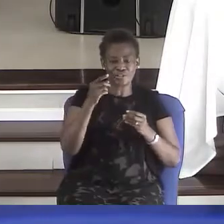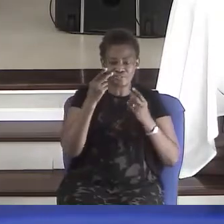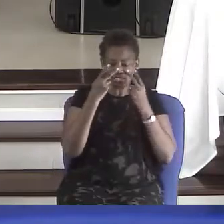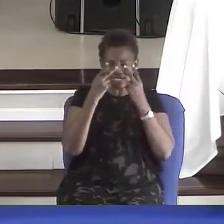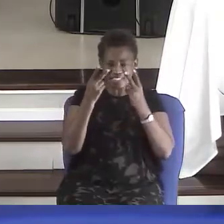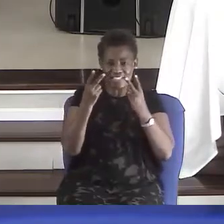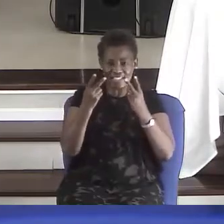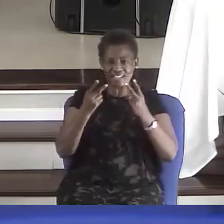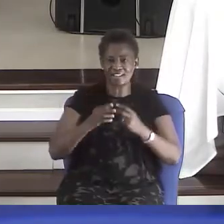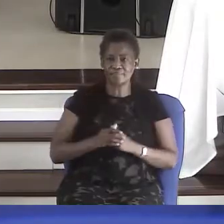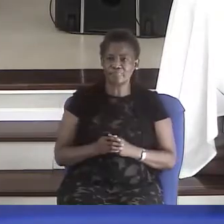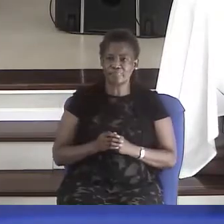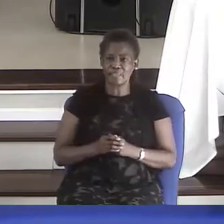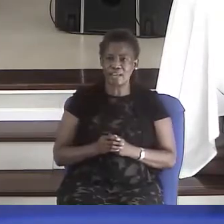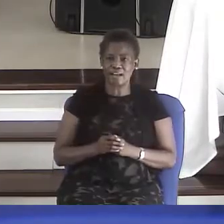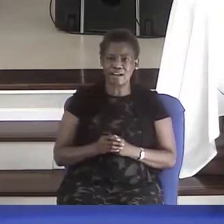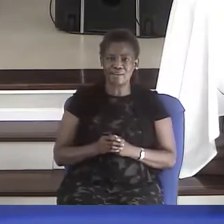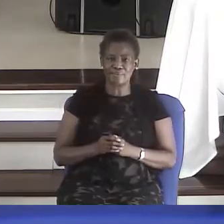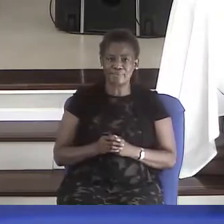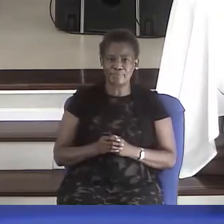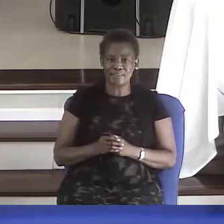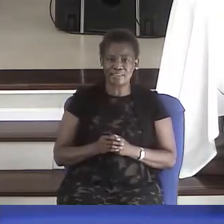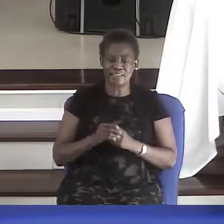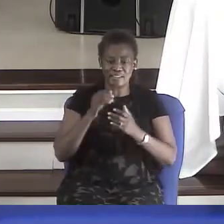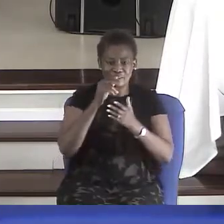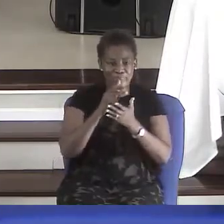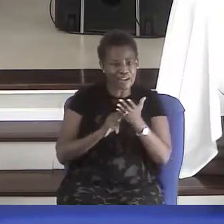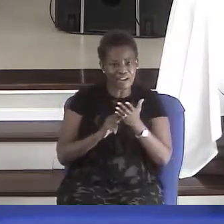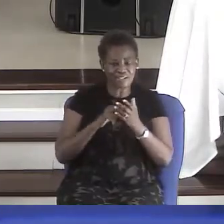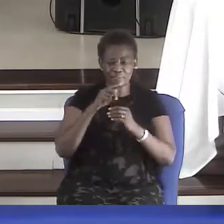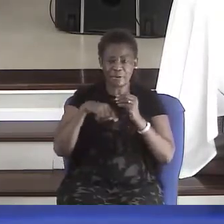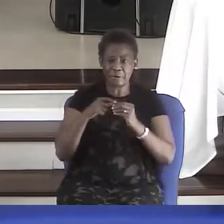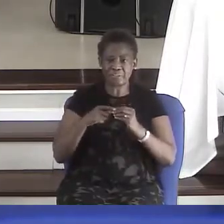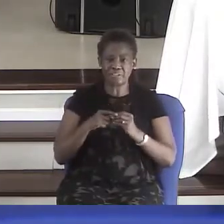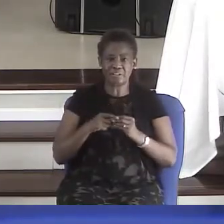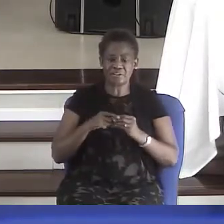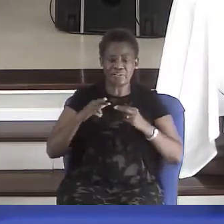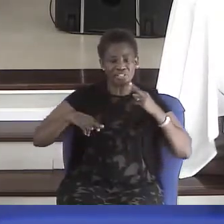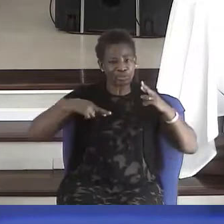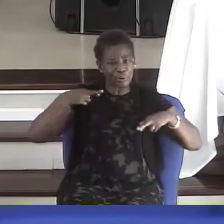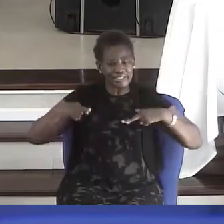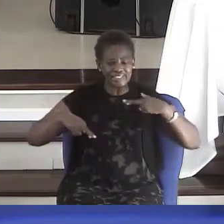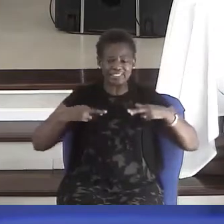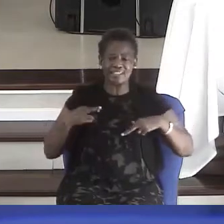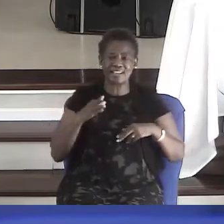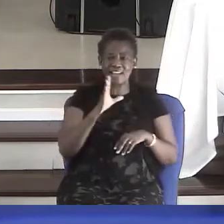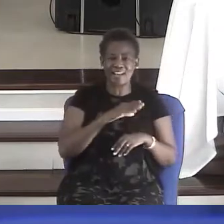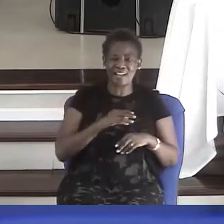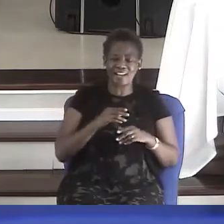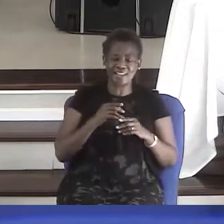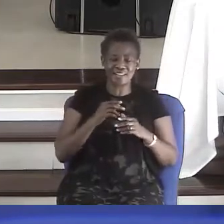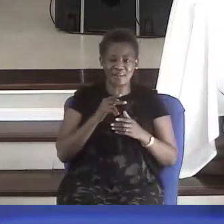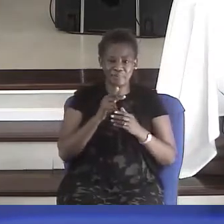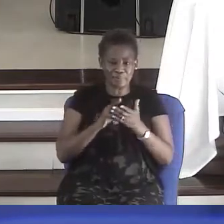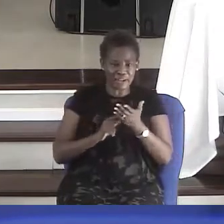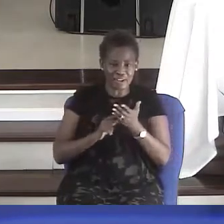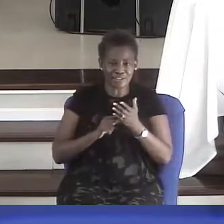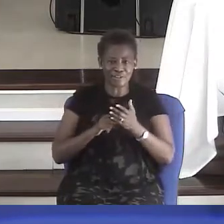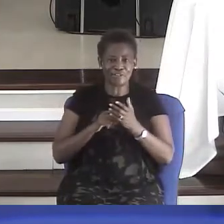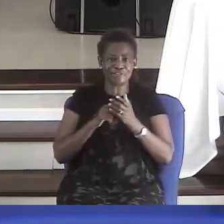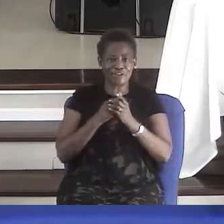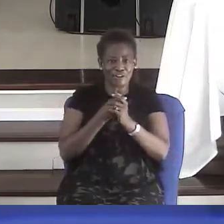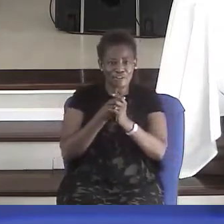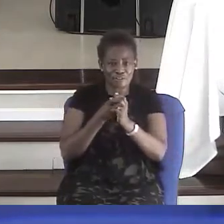the element of rejoicing and that of running and running well. And you have also